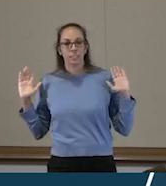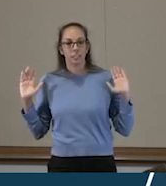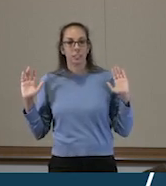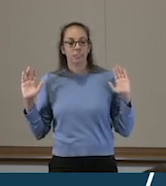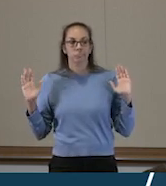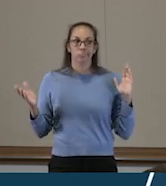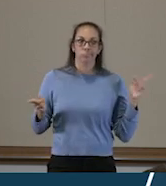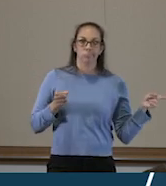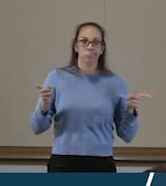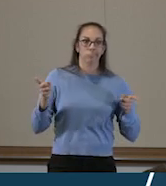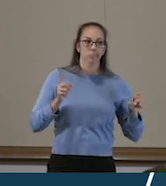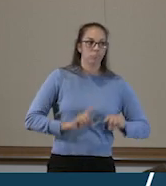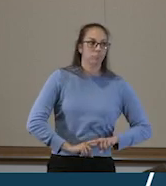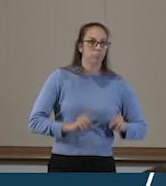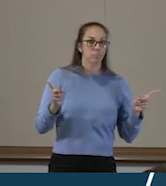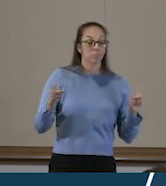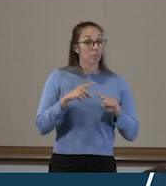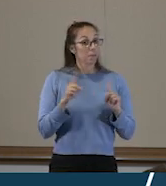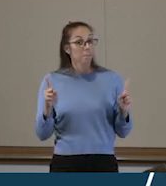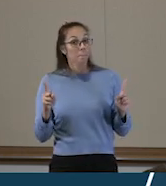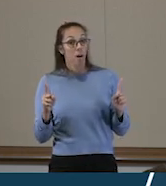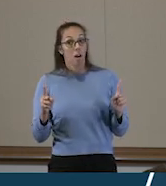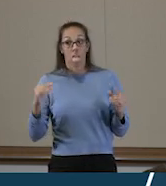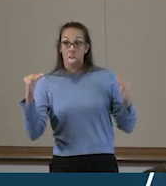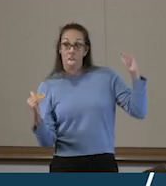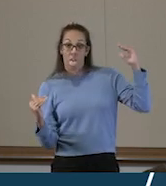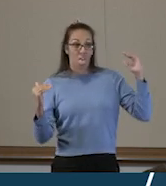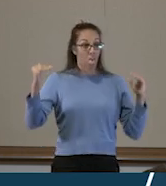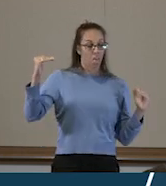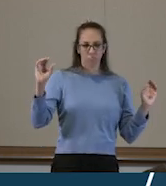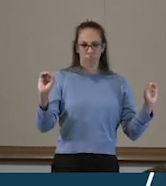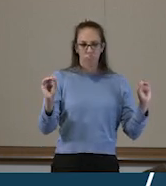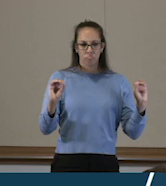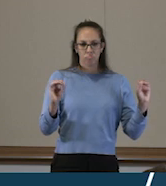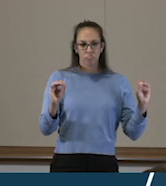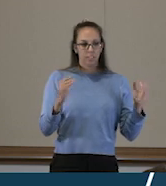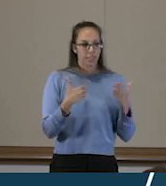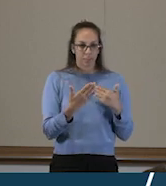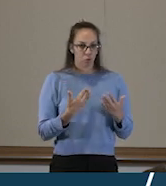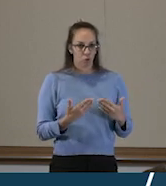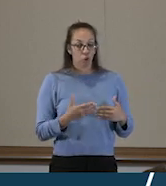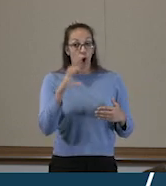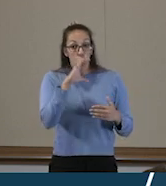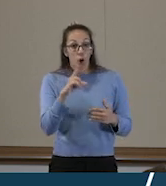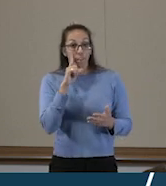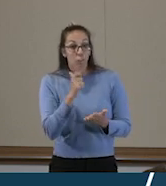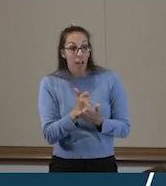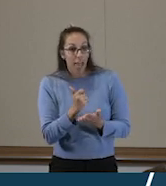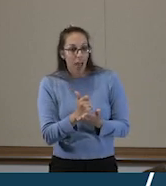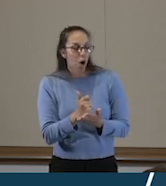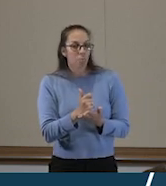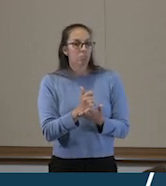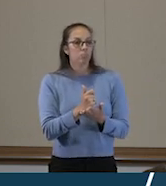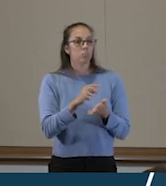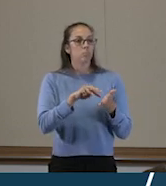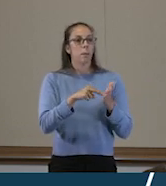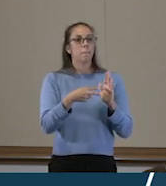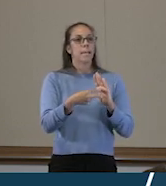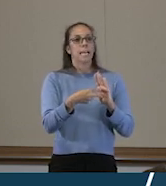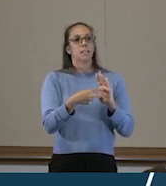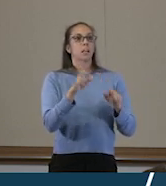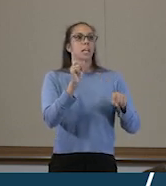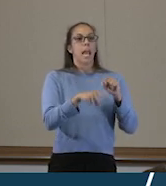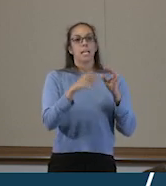no less valid than the other. Because seeking help doesn't equal inability to